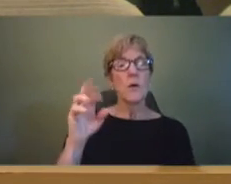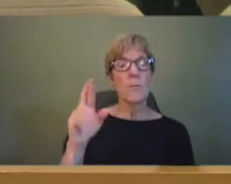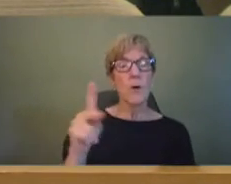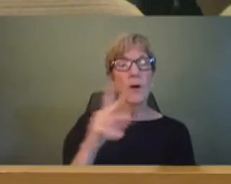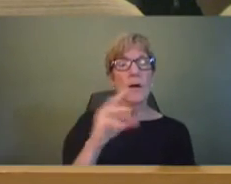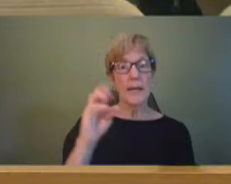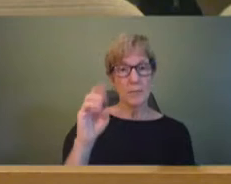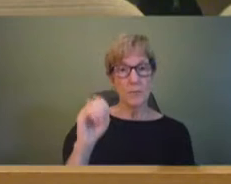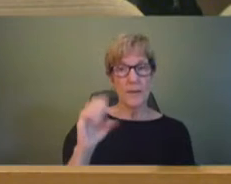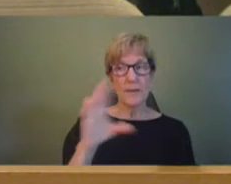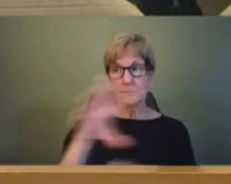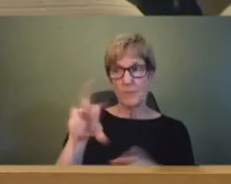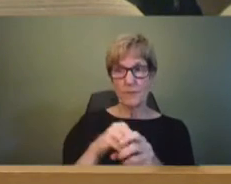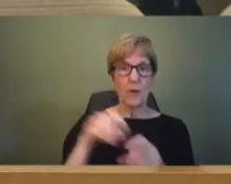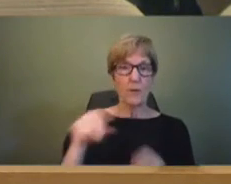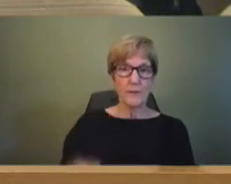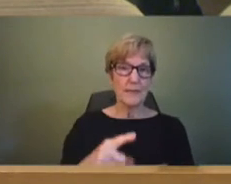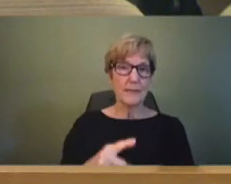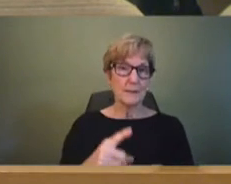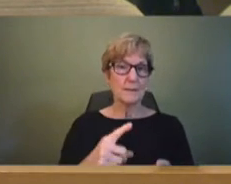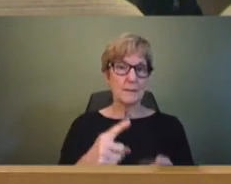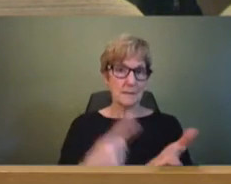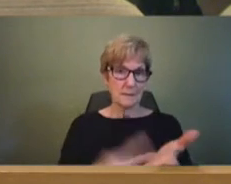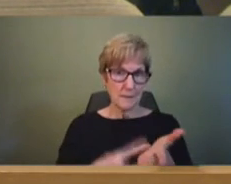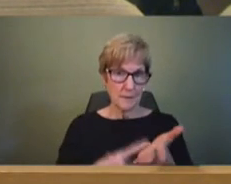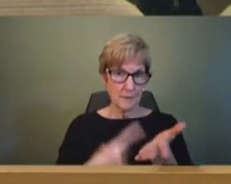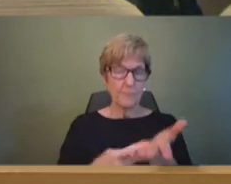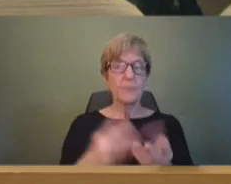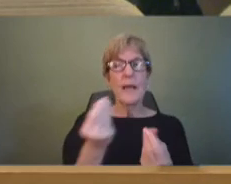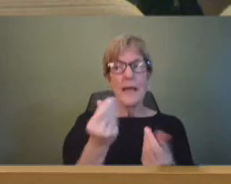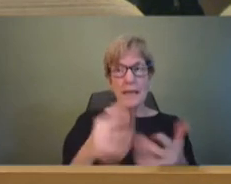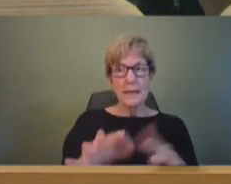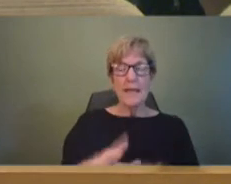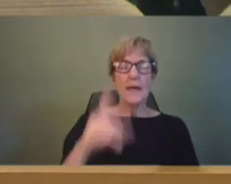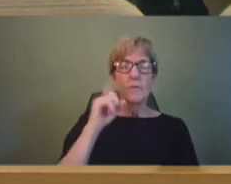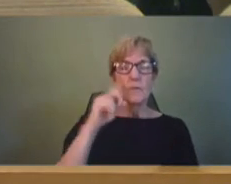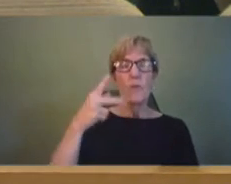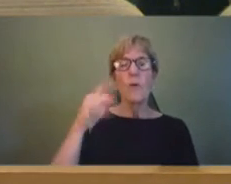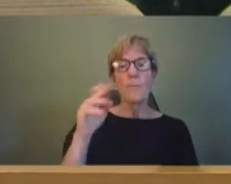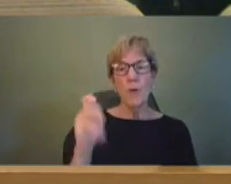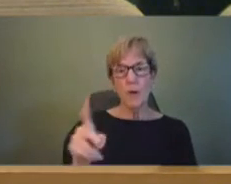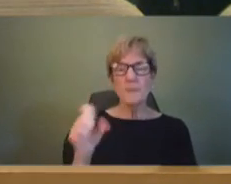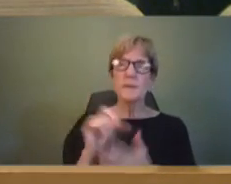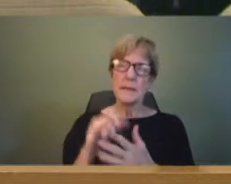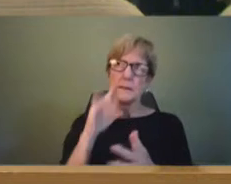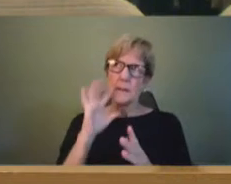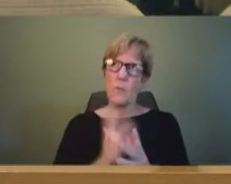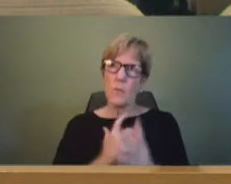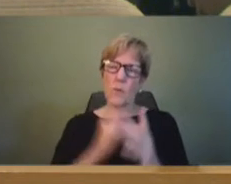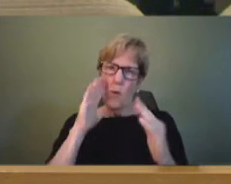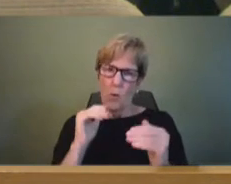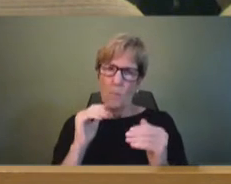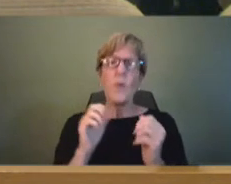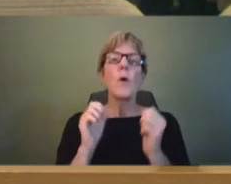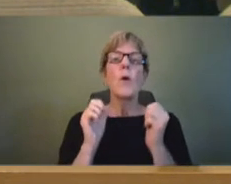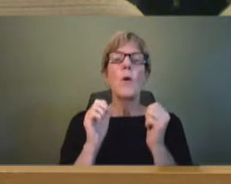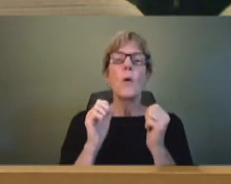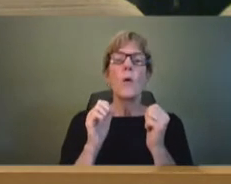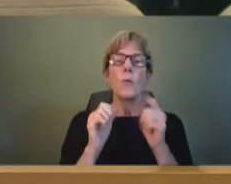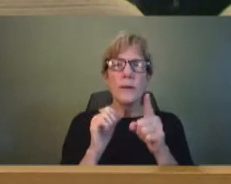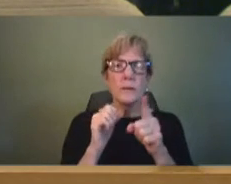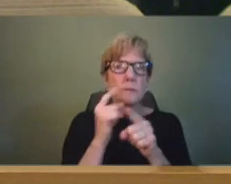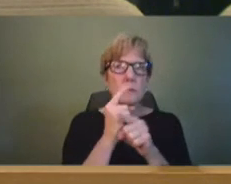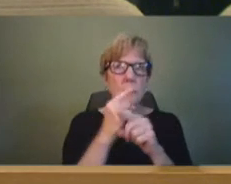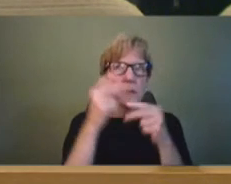conversation our hope is that we provide land for the public parks um in conjunction with this let me make sure I got the right